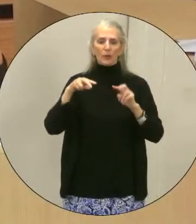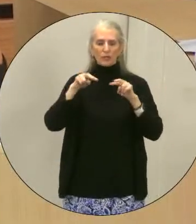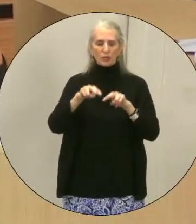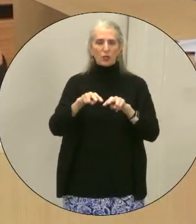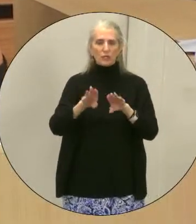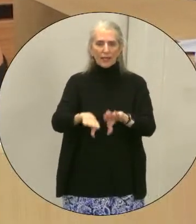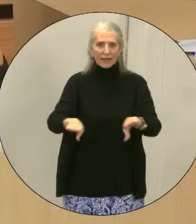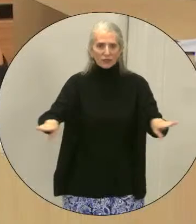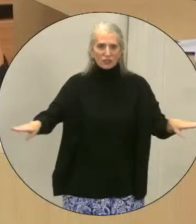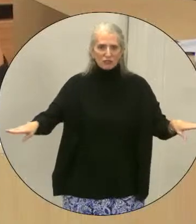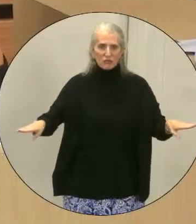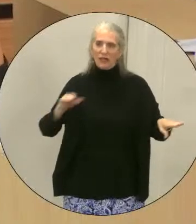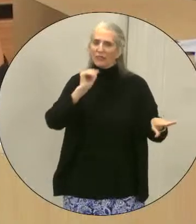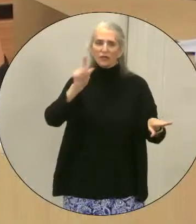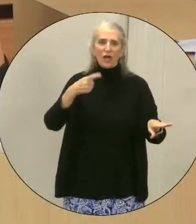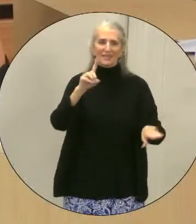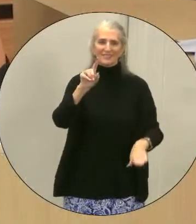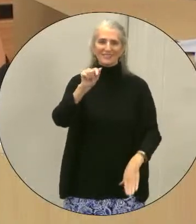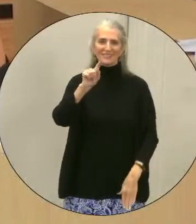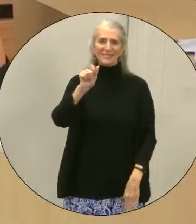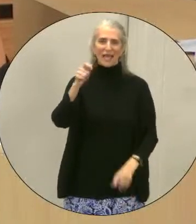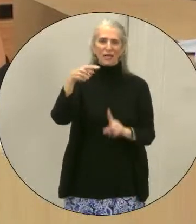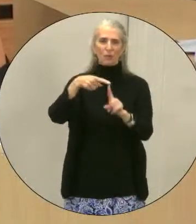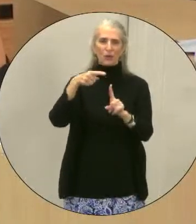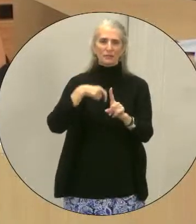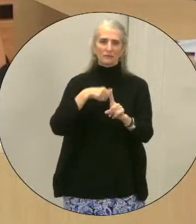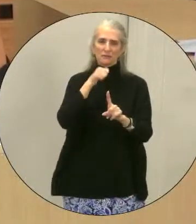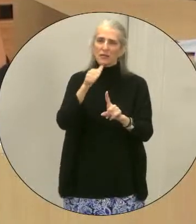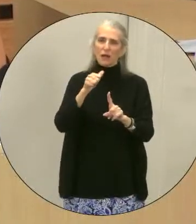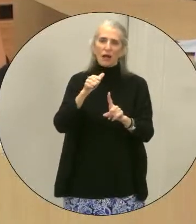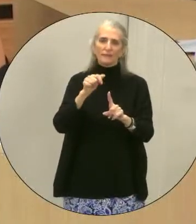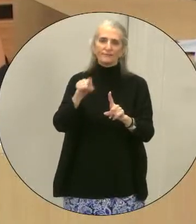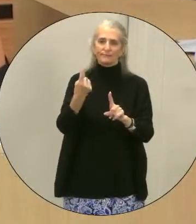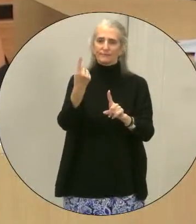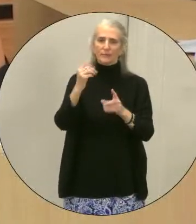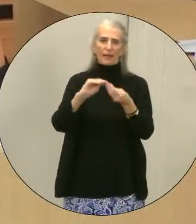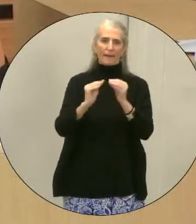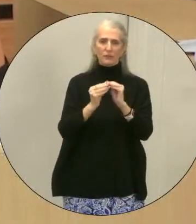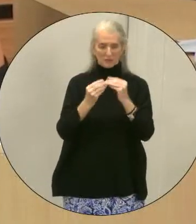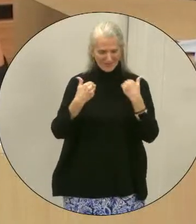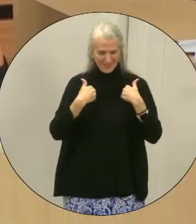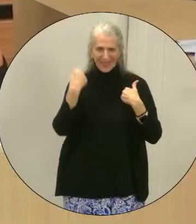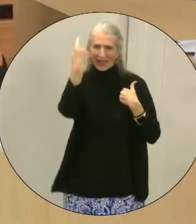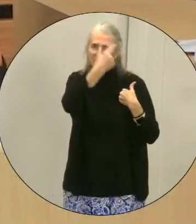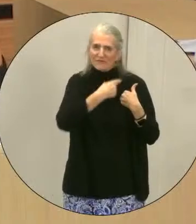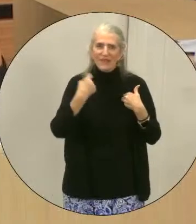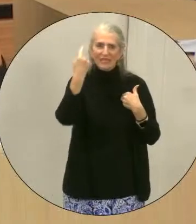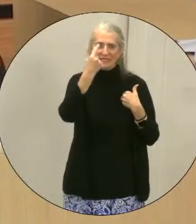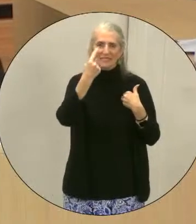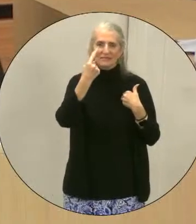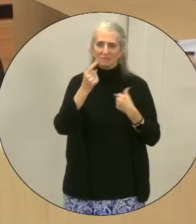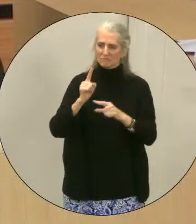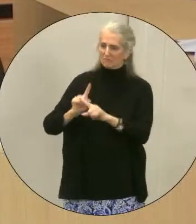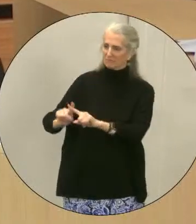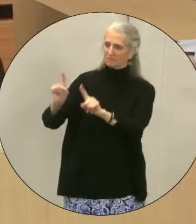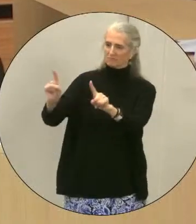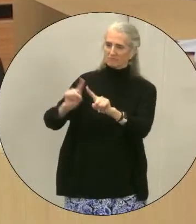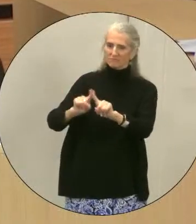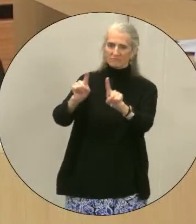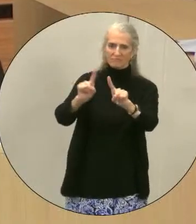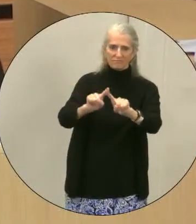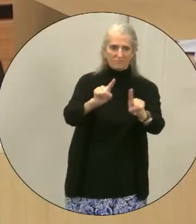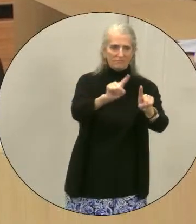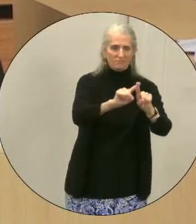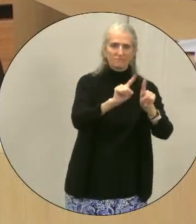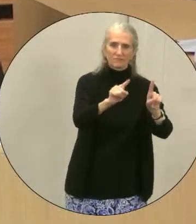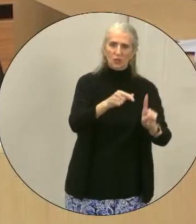not just data points. They are not just numbers. They have faces. They are different. They are unique.